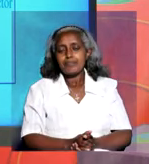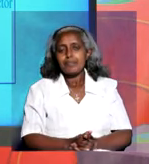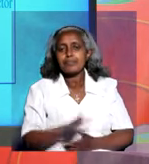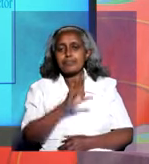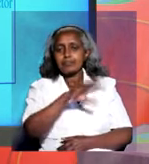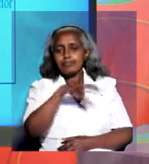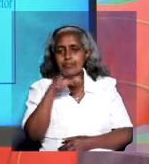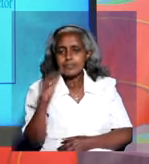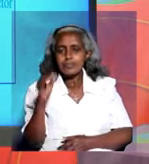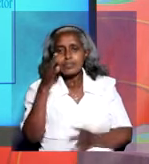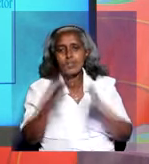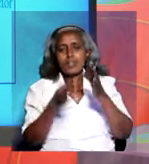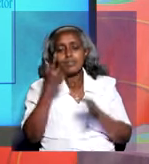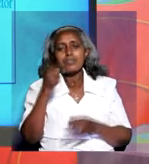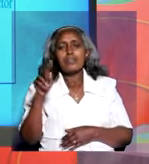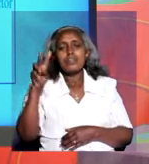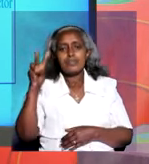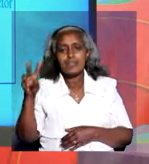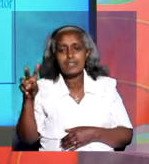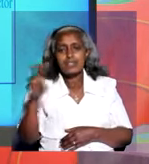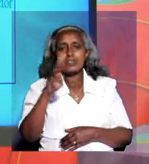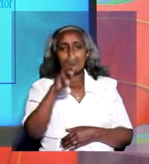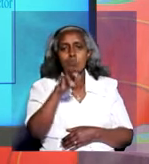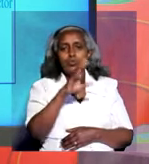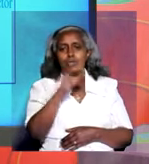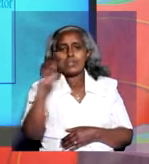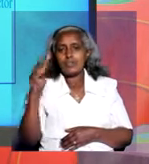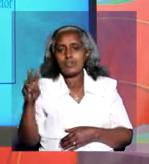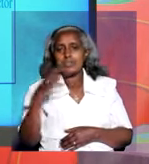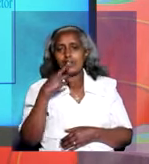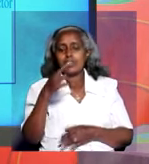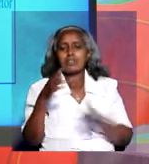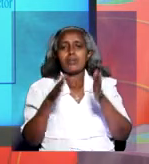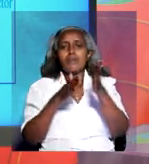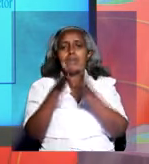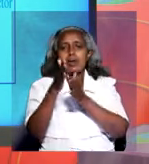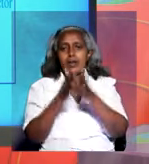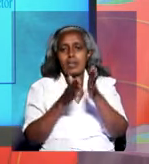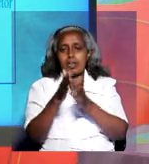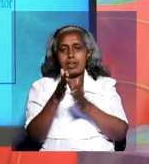And if the vectors U and V are parallel,